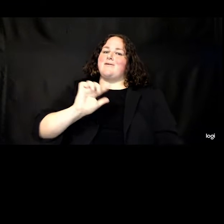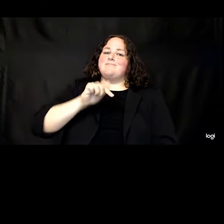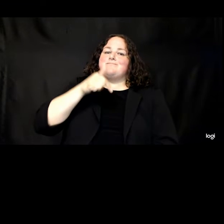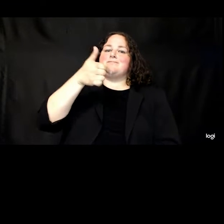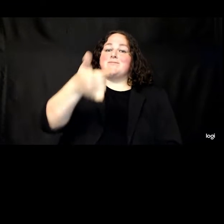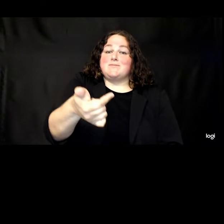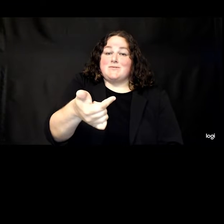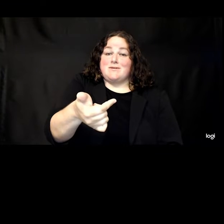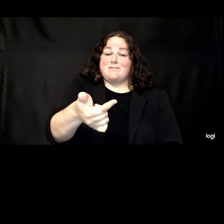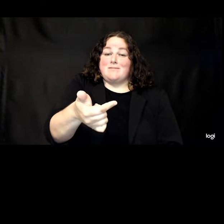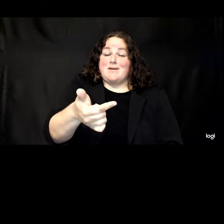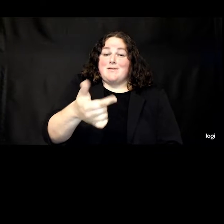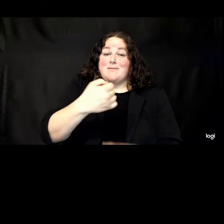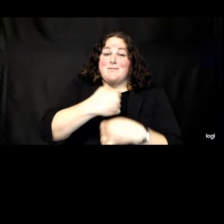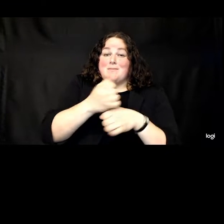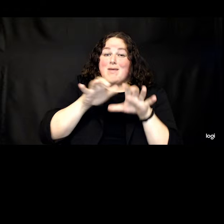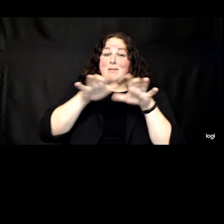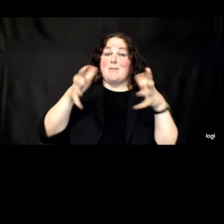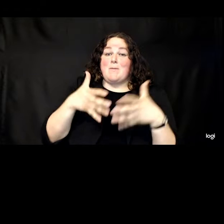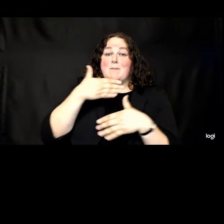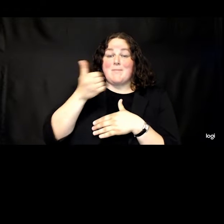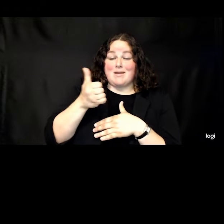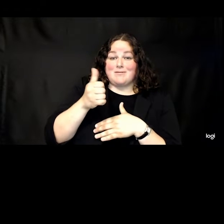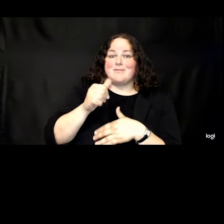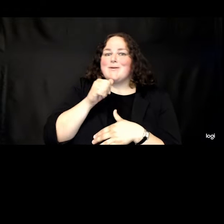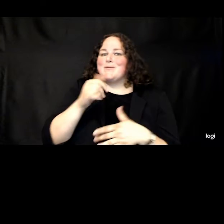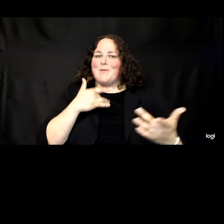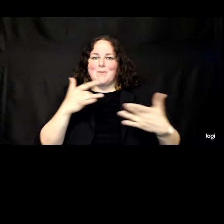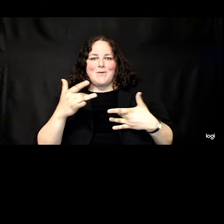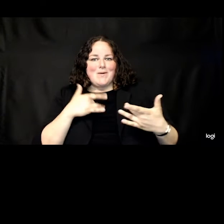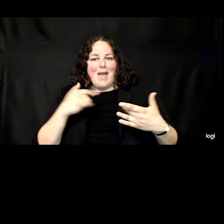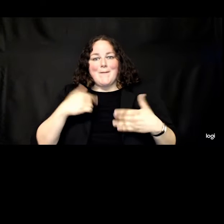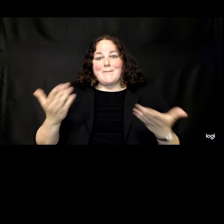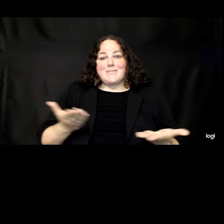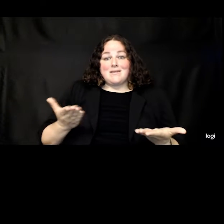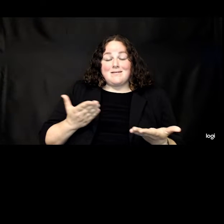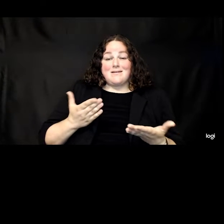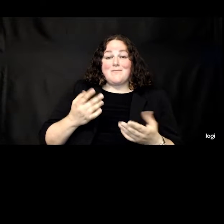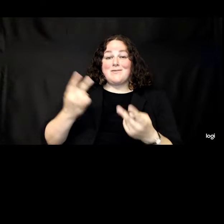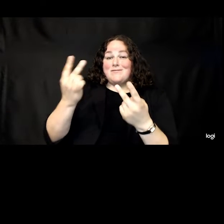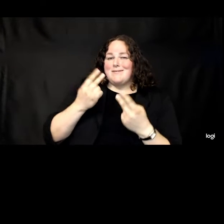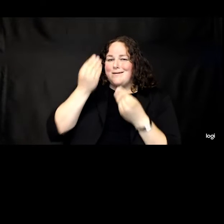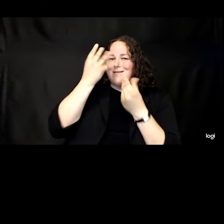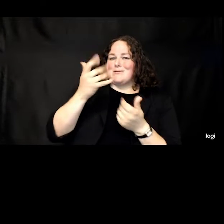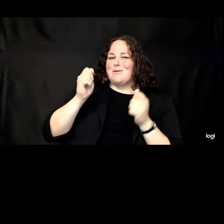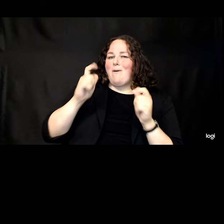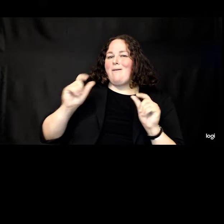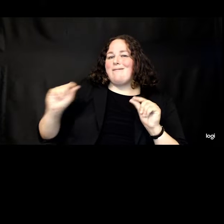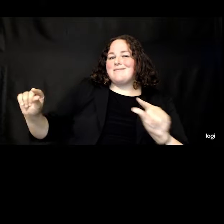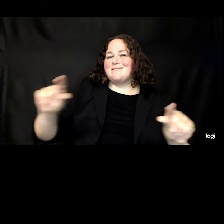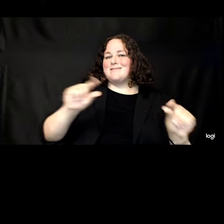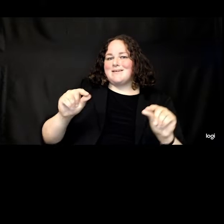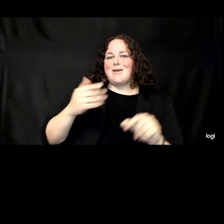world and make it even better. Don't worry, I'll be here for when you visit. I'll give you all of the tea. Best